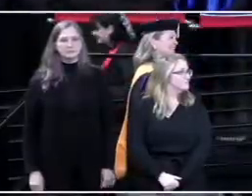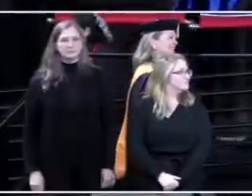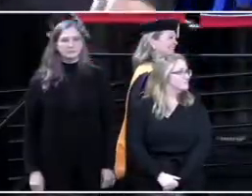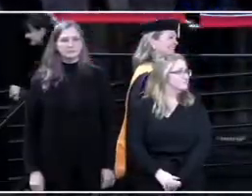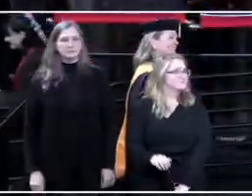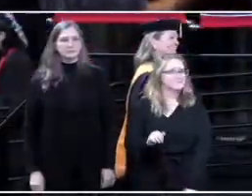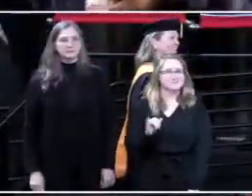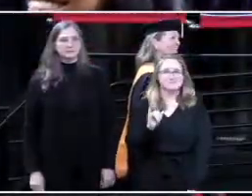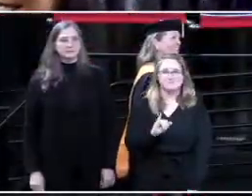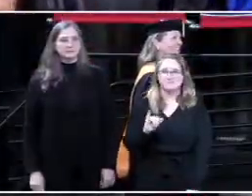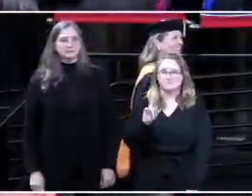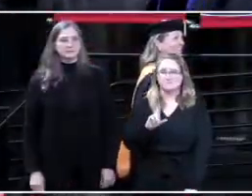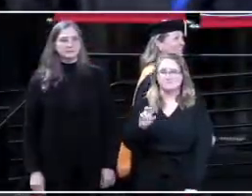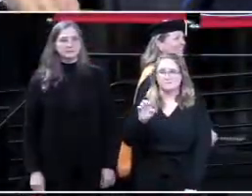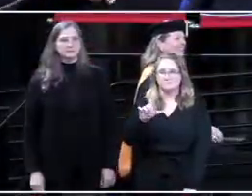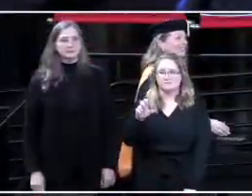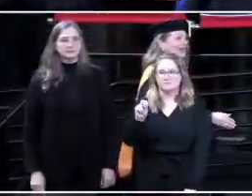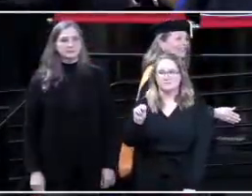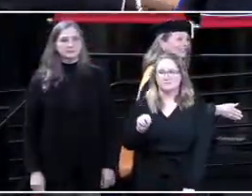Ivy Rain Allen.